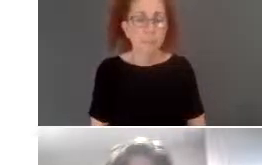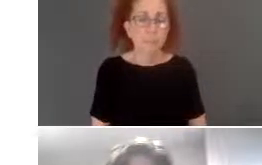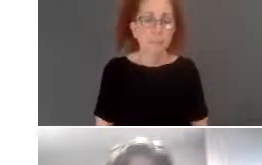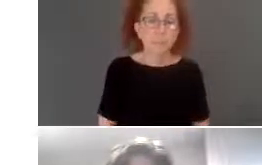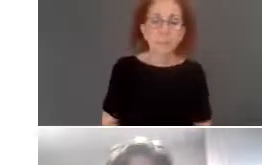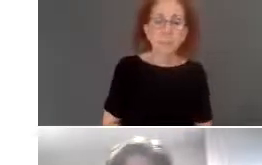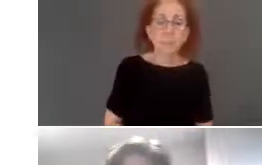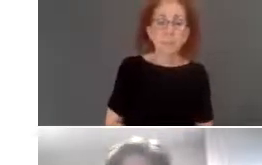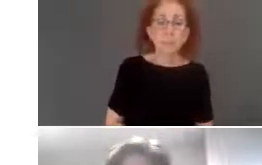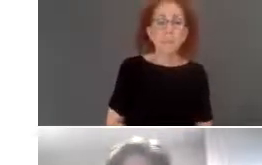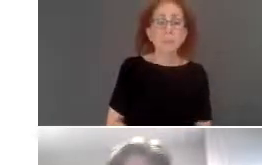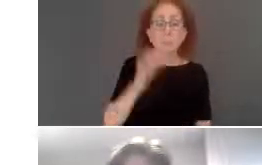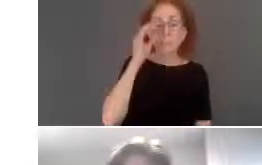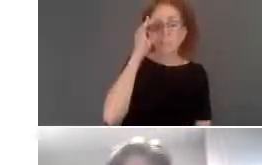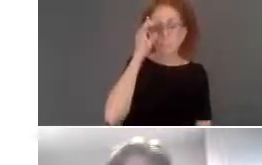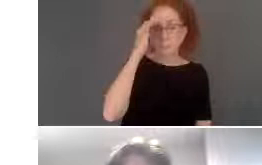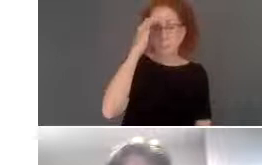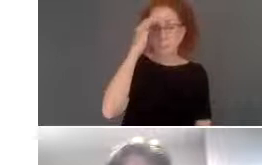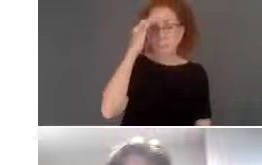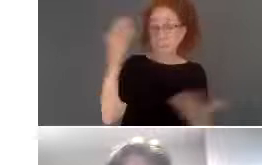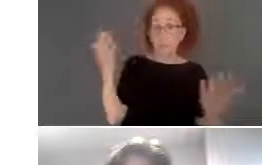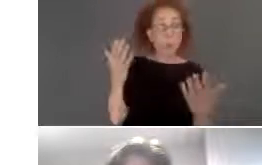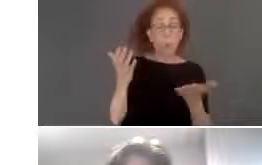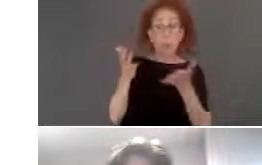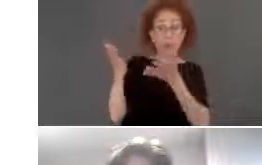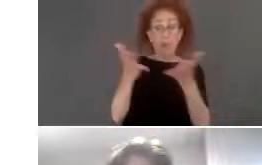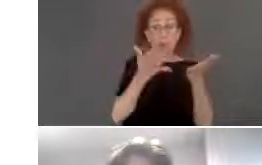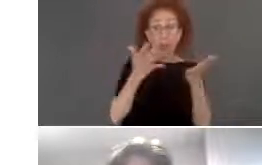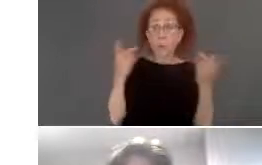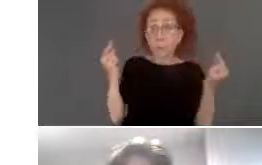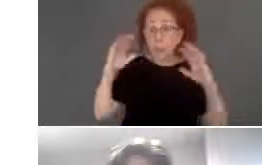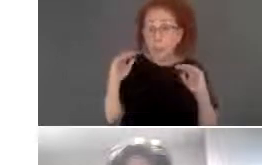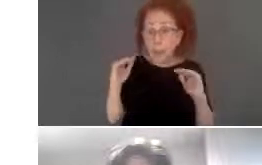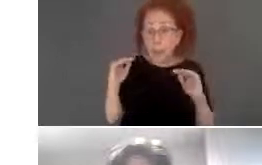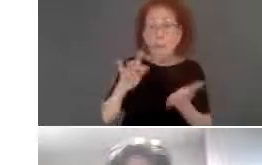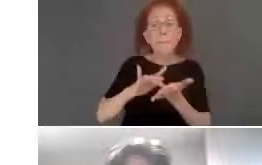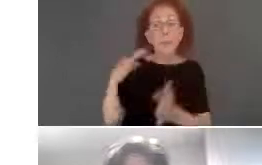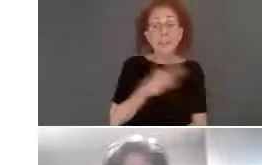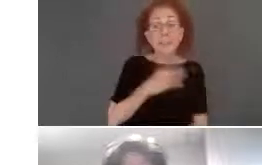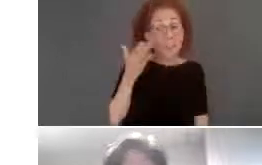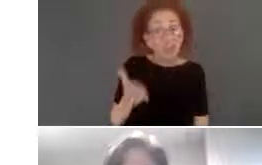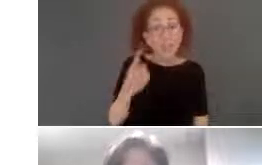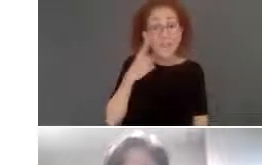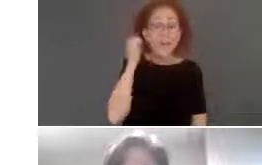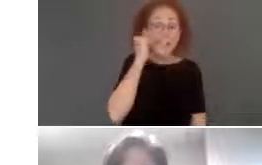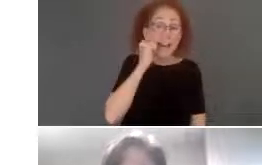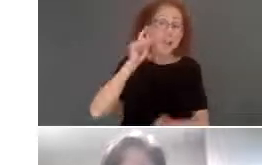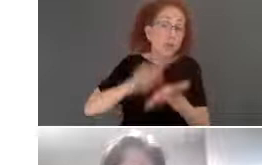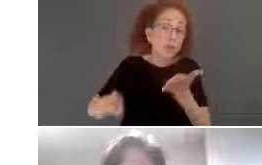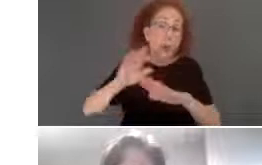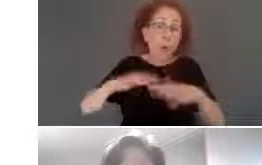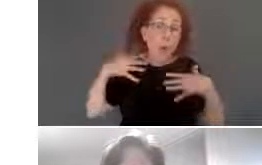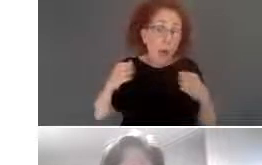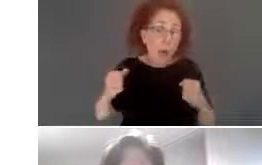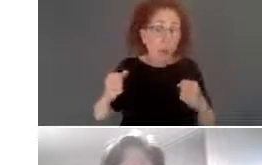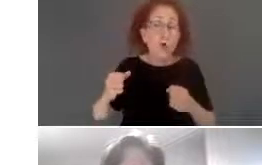hotel. So what can you expect when you're there? Medical staff are there to perform daily wellness checks. They will call